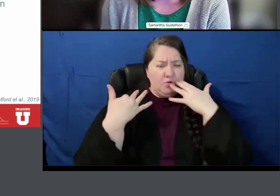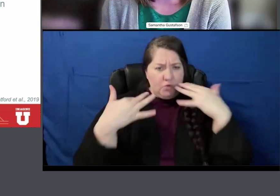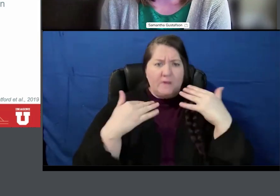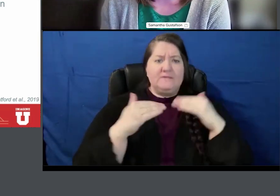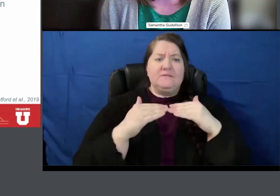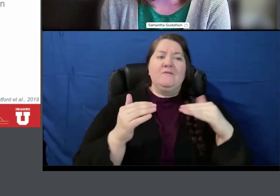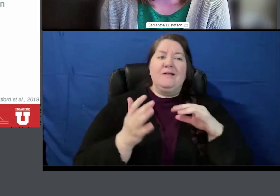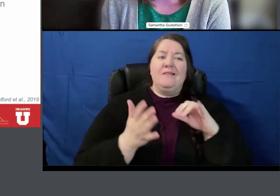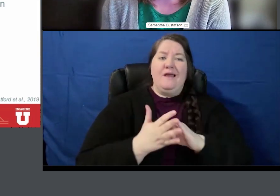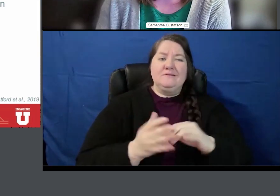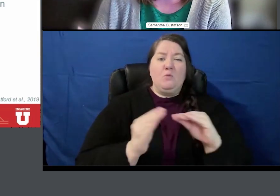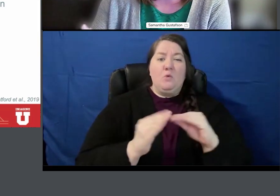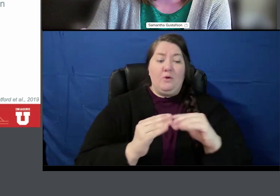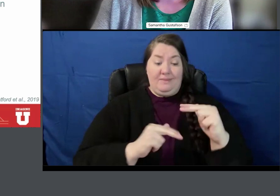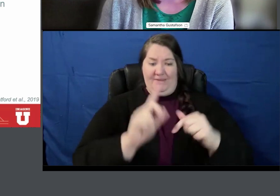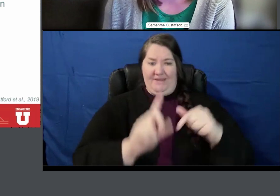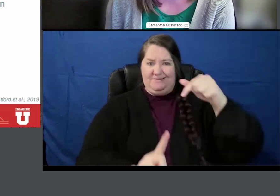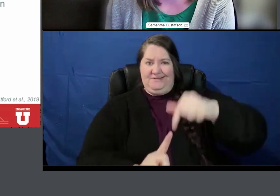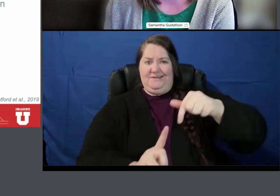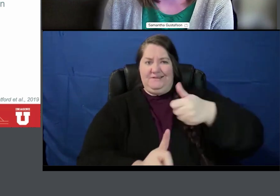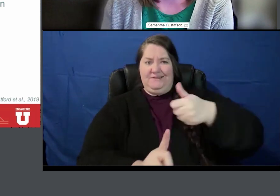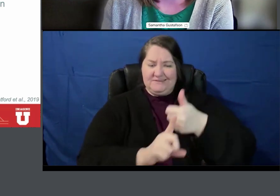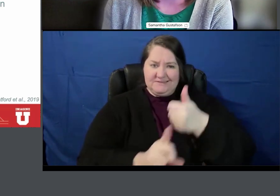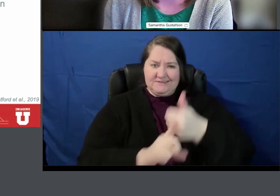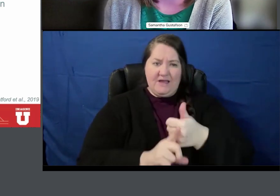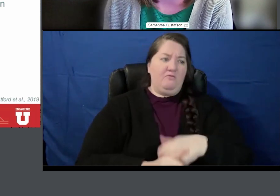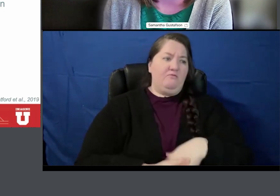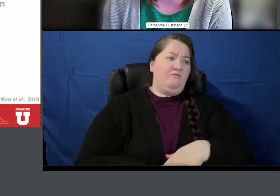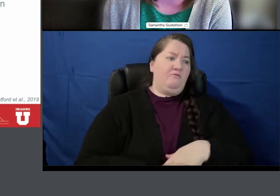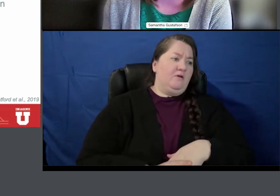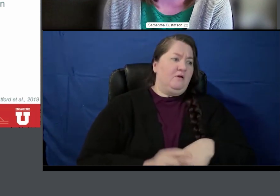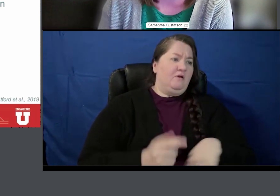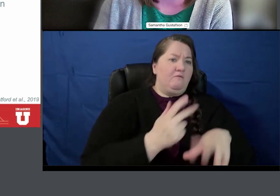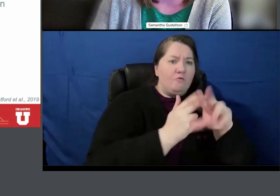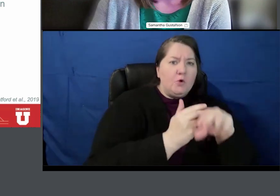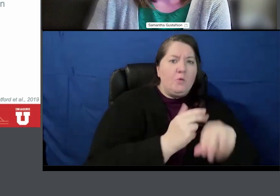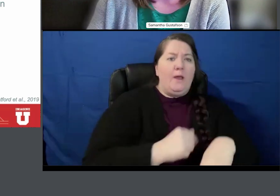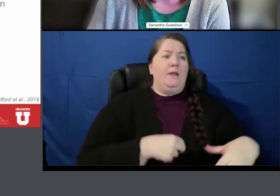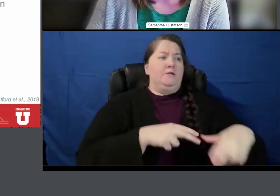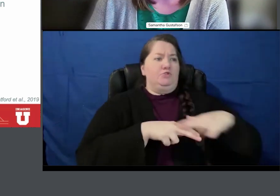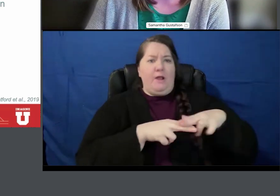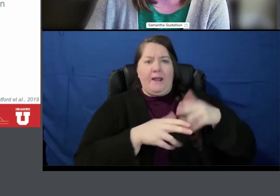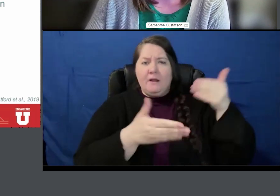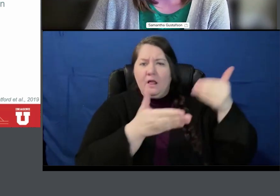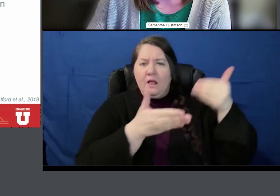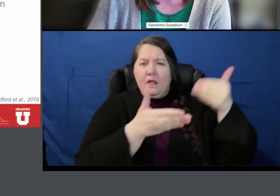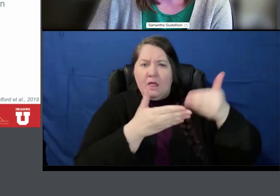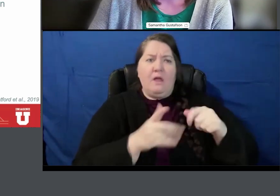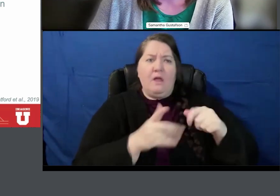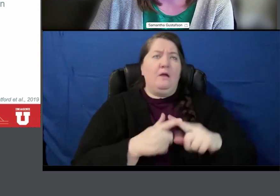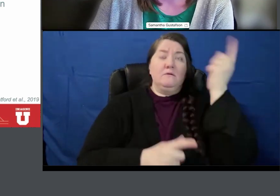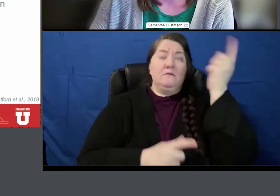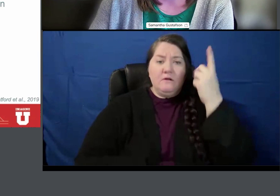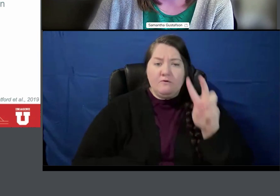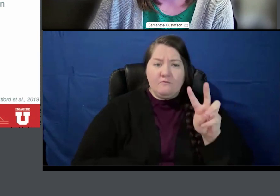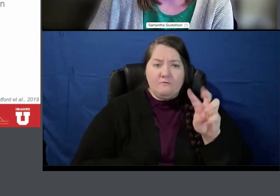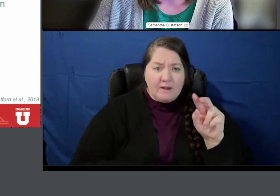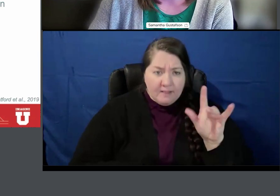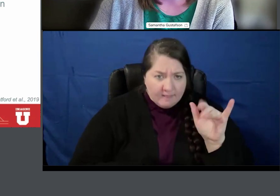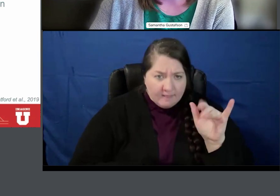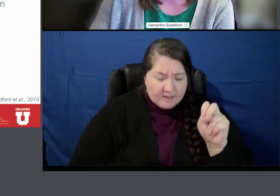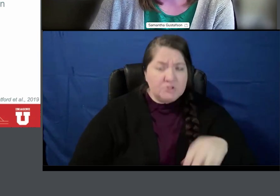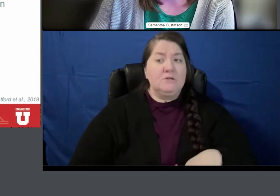heating and ventilation and any sort of traffic noise from a nearby freeway or train station. But we also know that even though we have